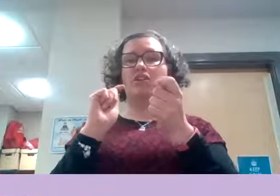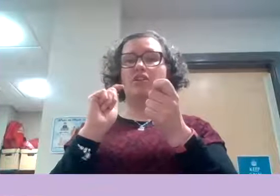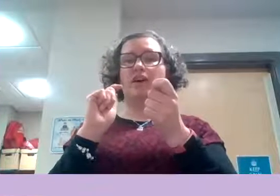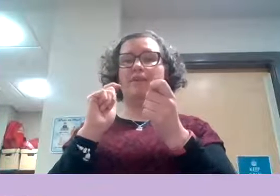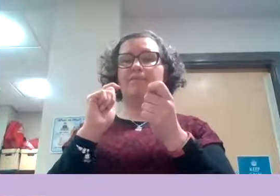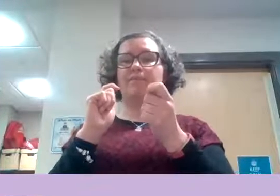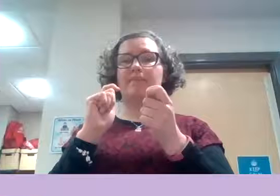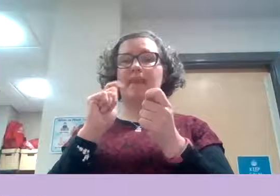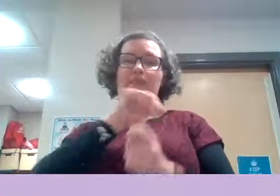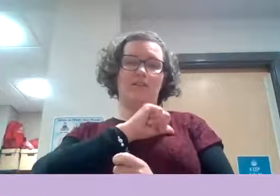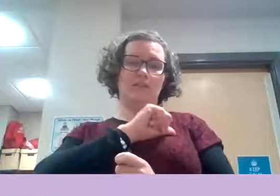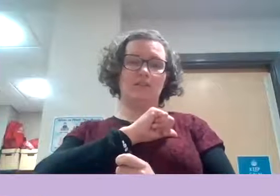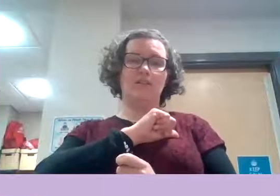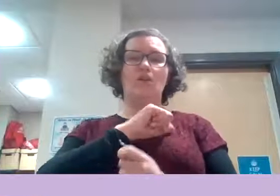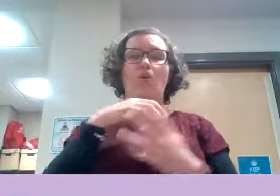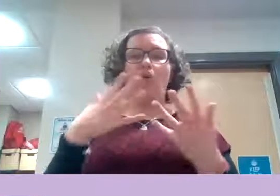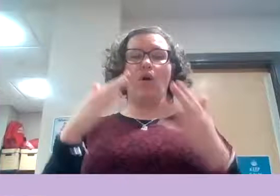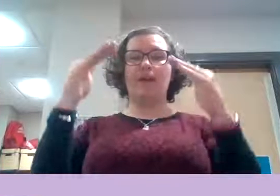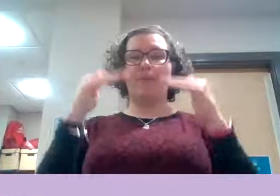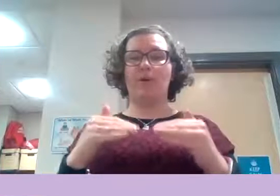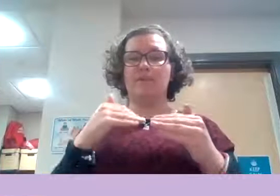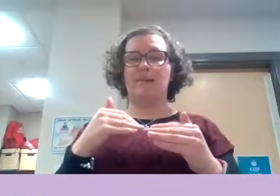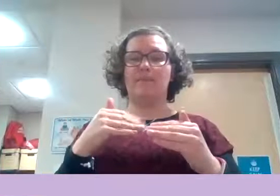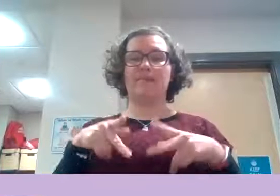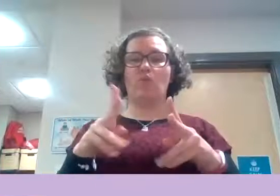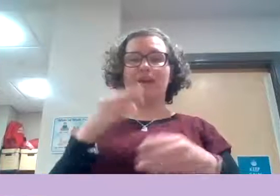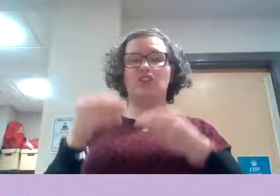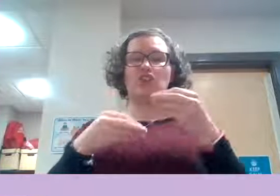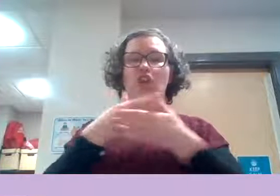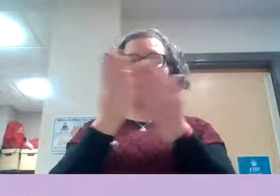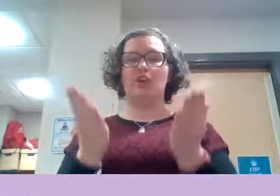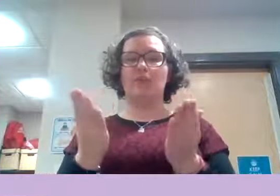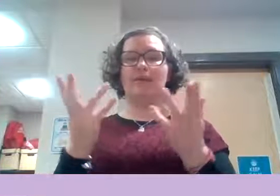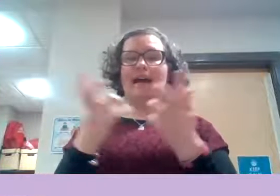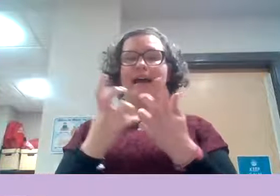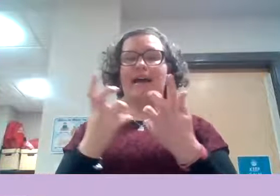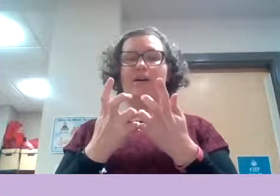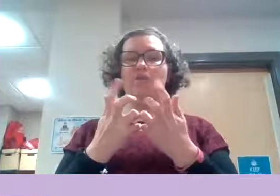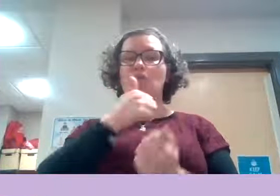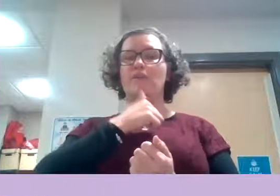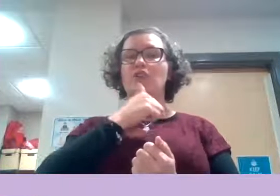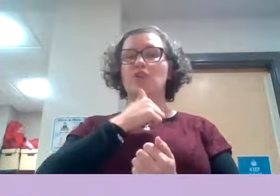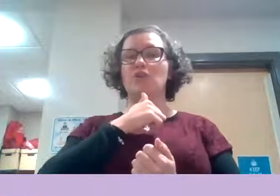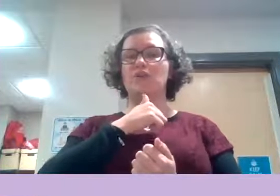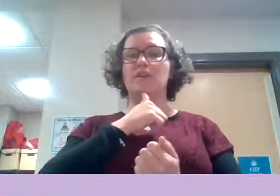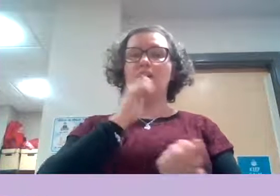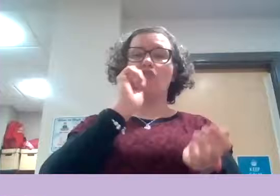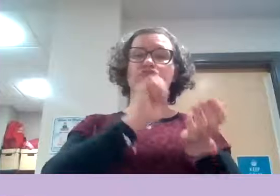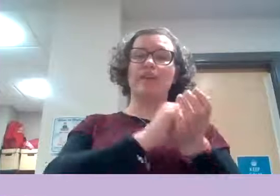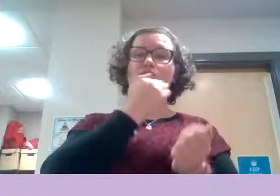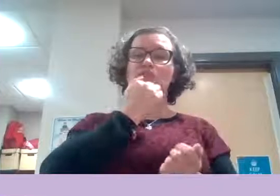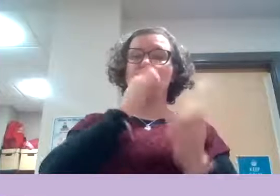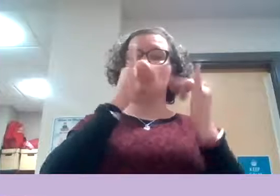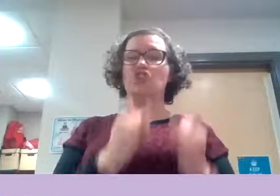nearest 1000. And at the bottom, there's a way to show you how we've used